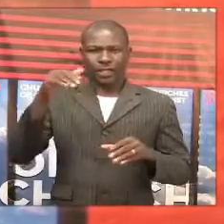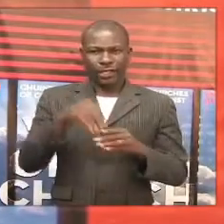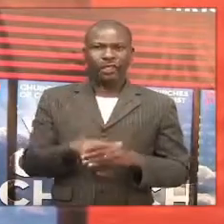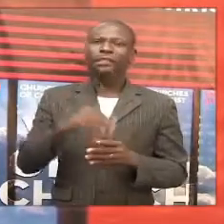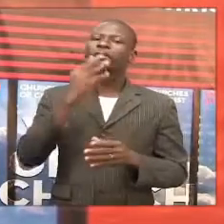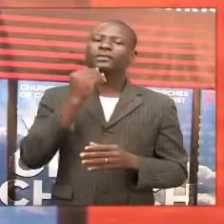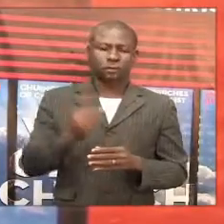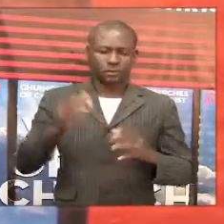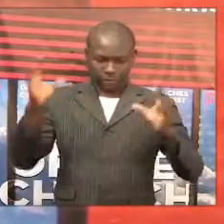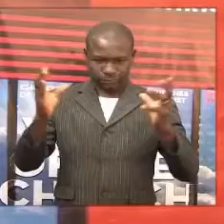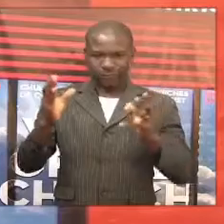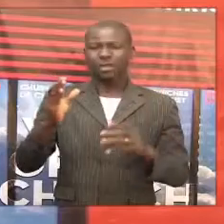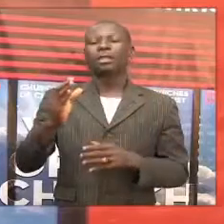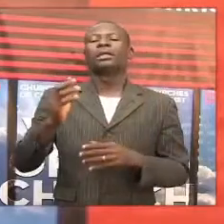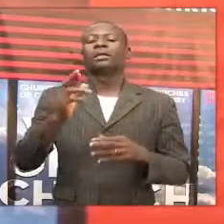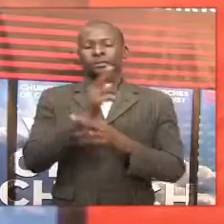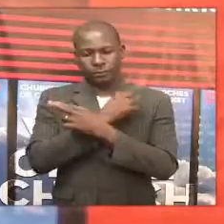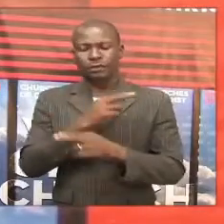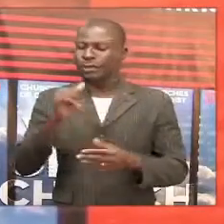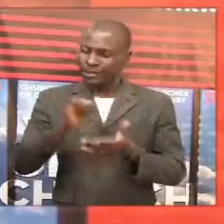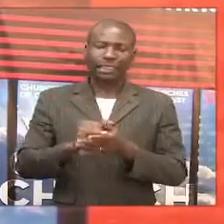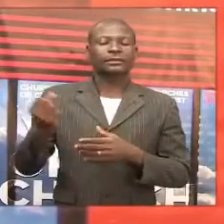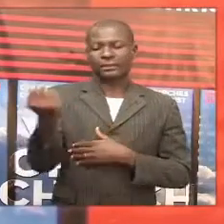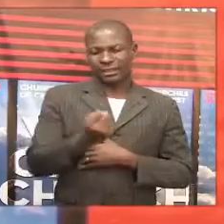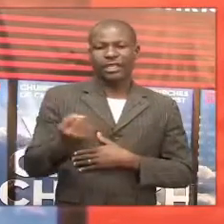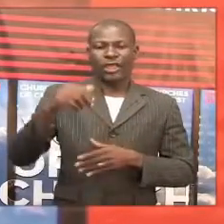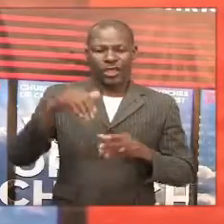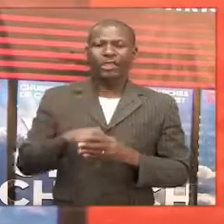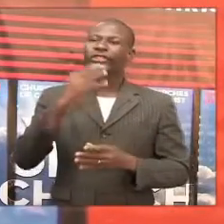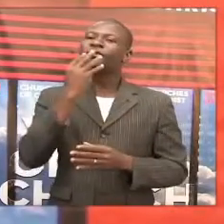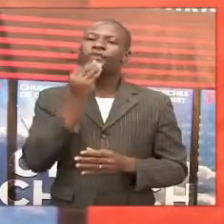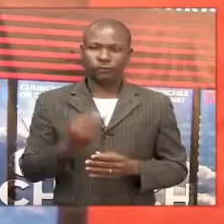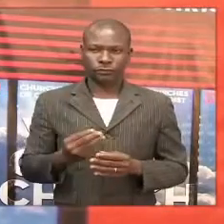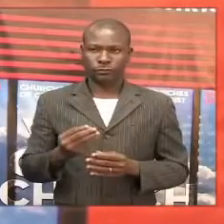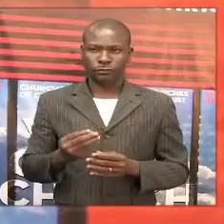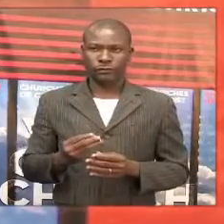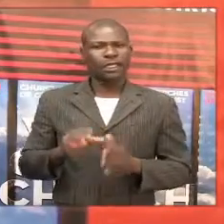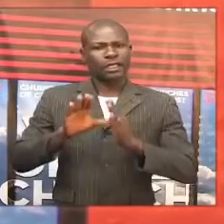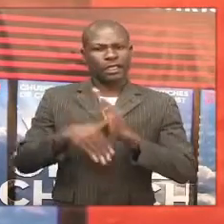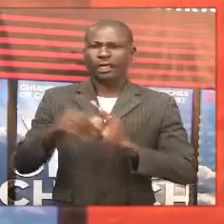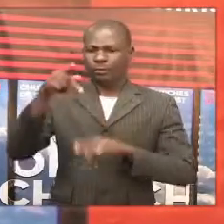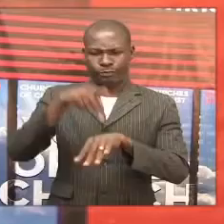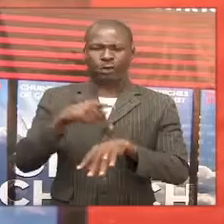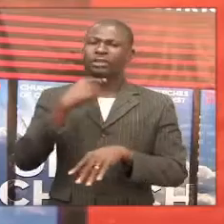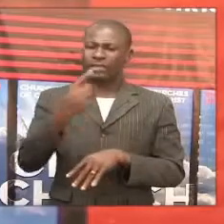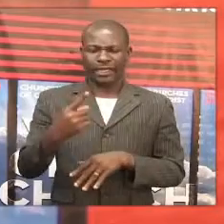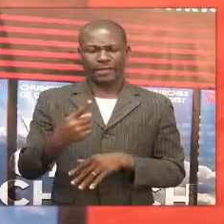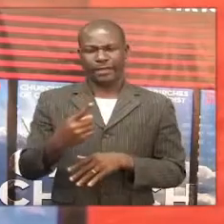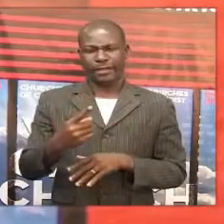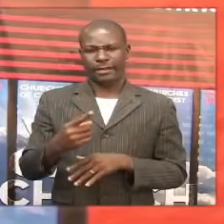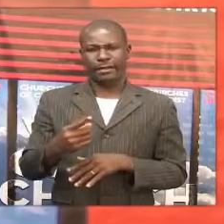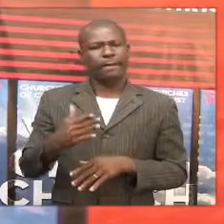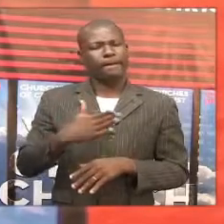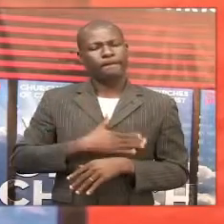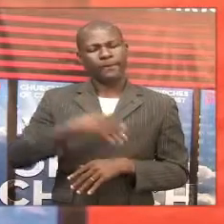Homedano, or Monquas or Memedano, a Judaism mu and a net ye. And now Paul say, a month way, somewhat